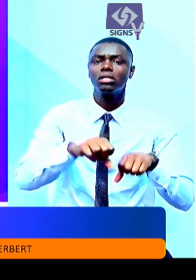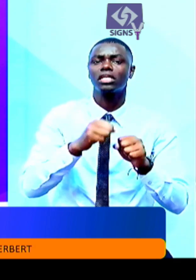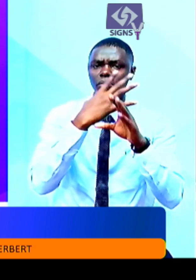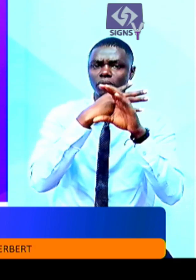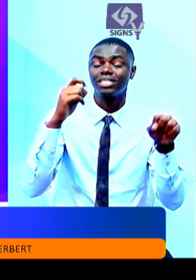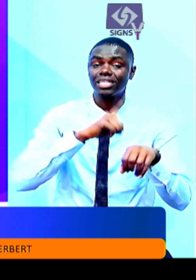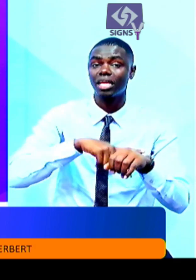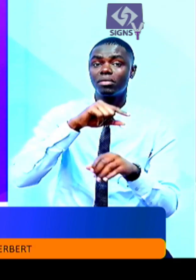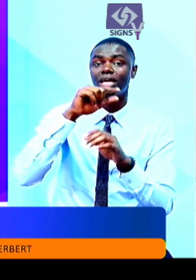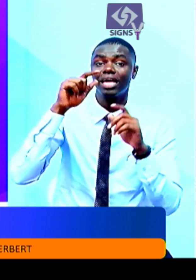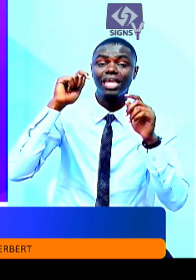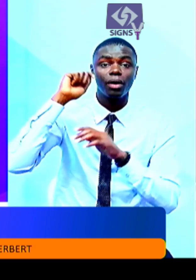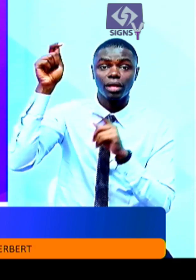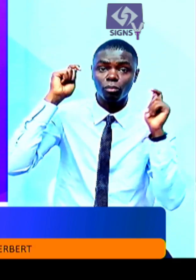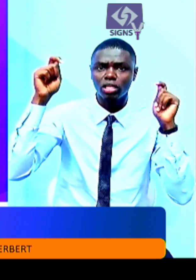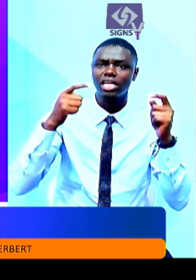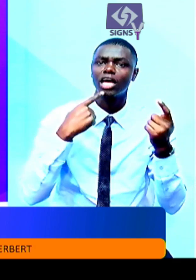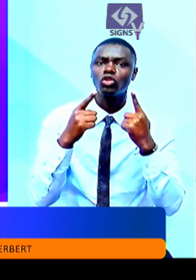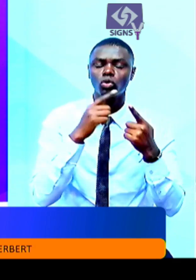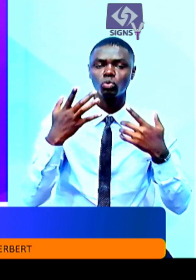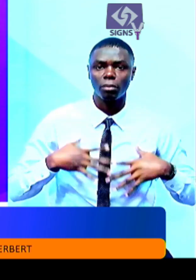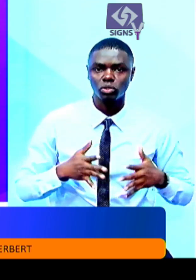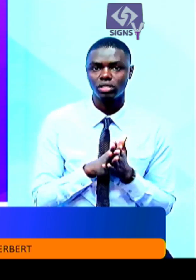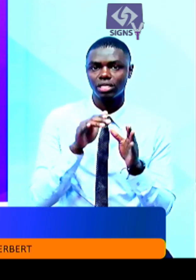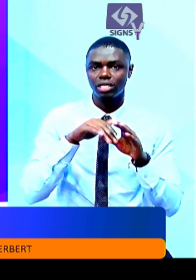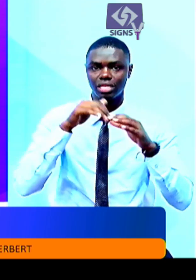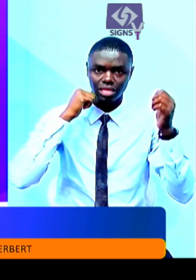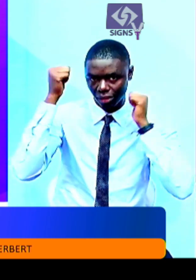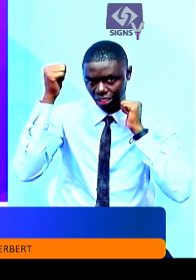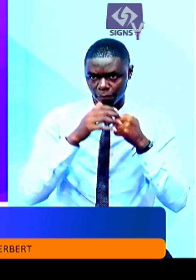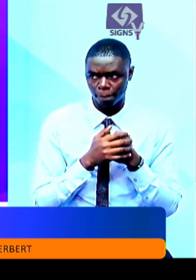protest, I talked to somebody from the military. He's a